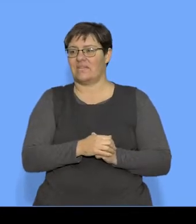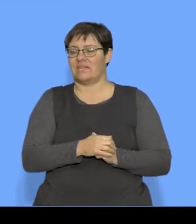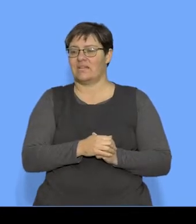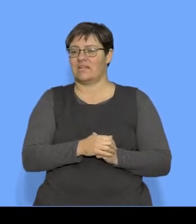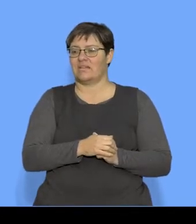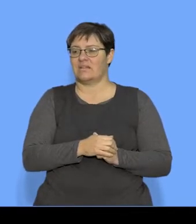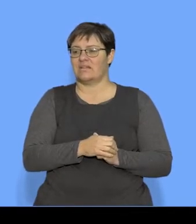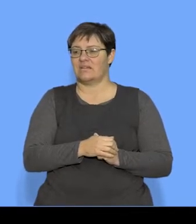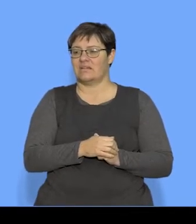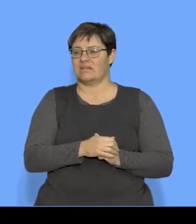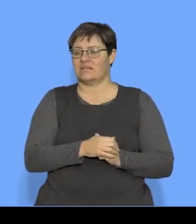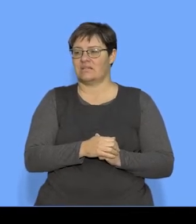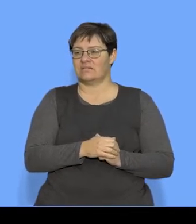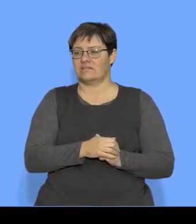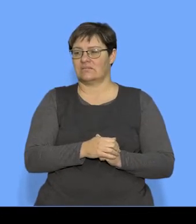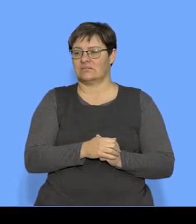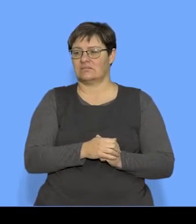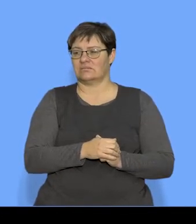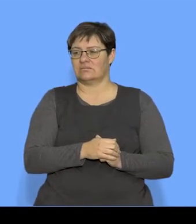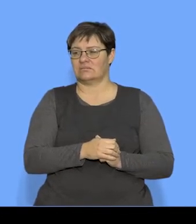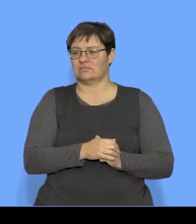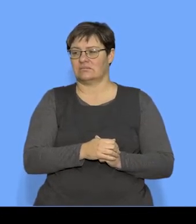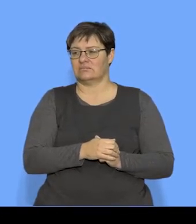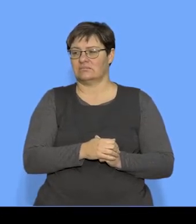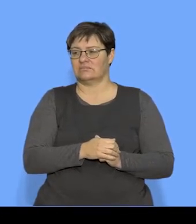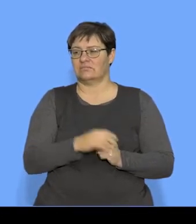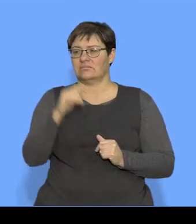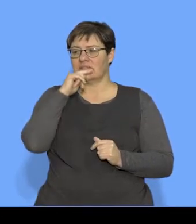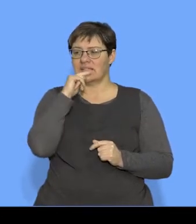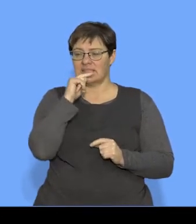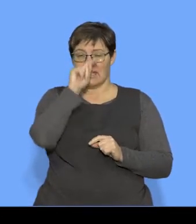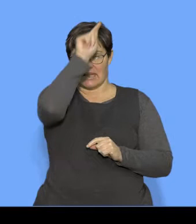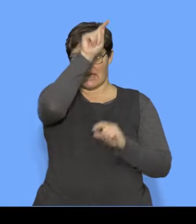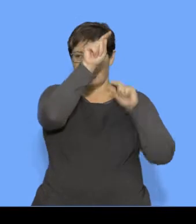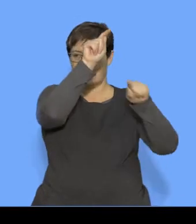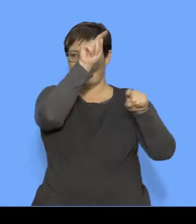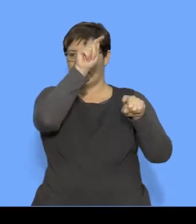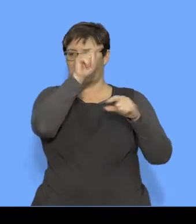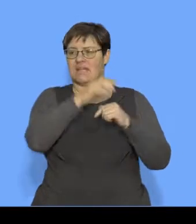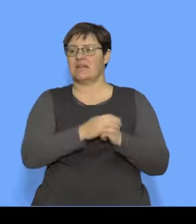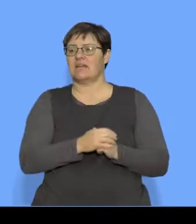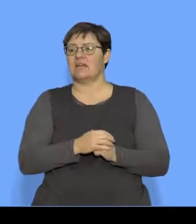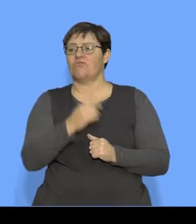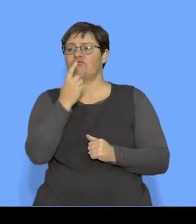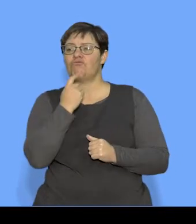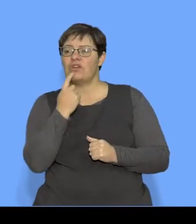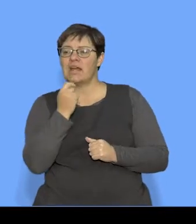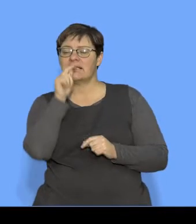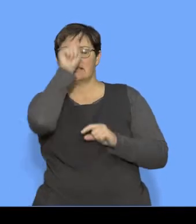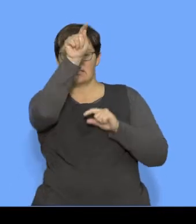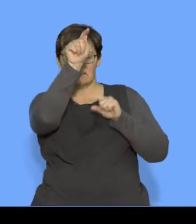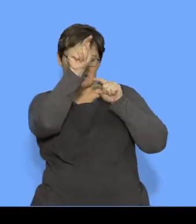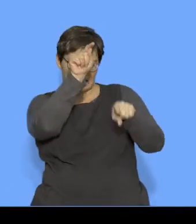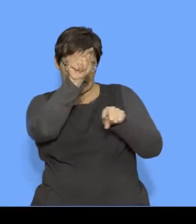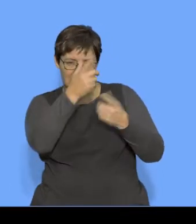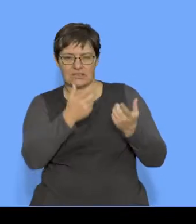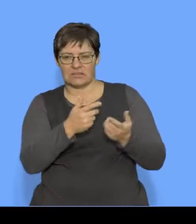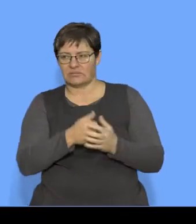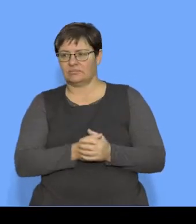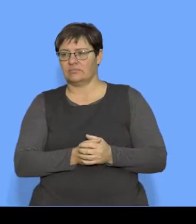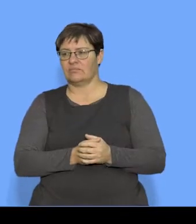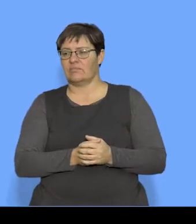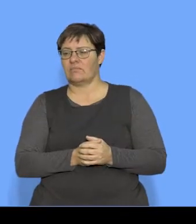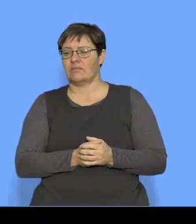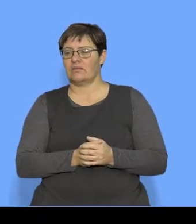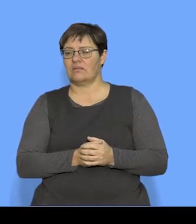F will be this one going down, facing the right-hand side, right? Where you talk about the corresponding